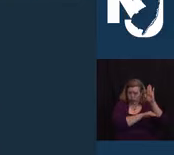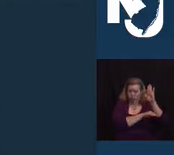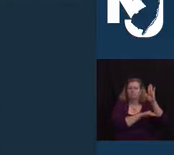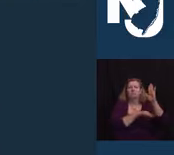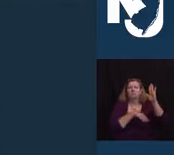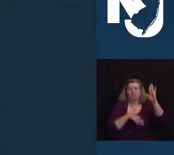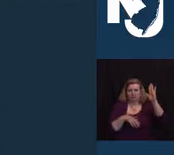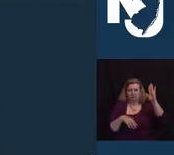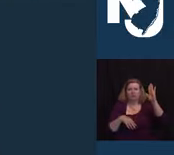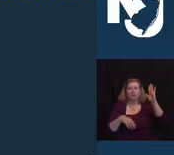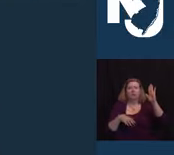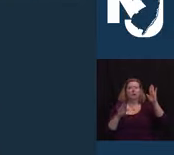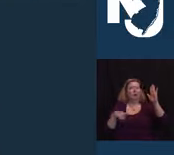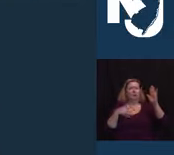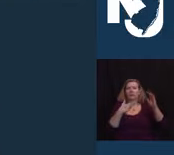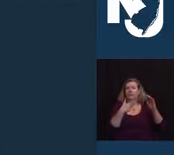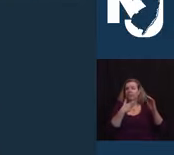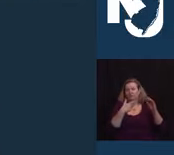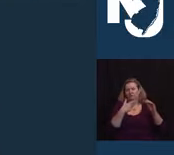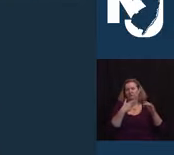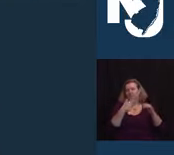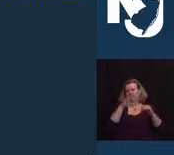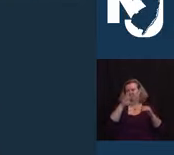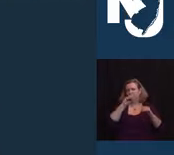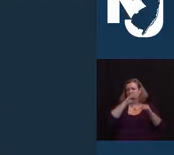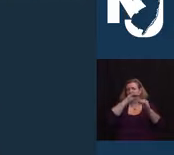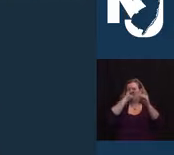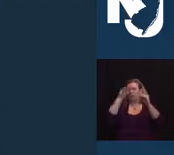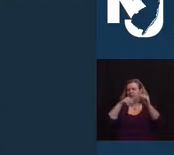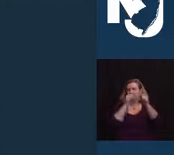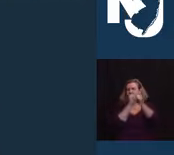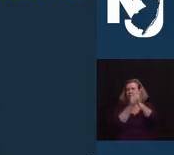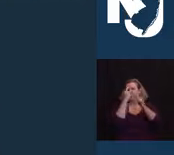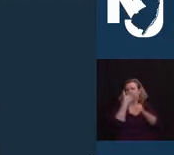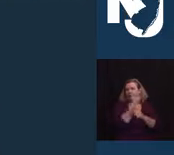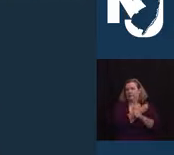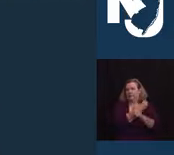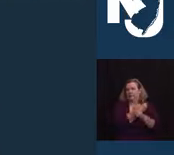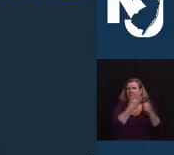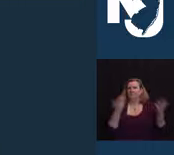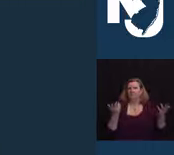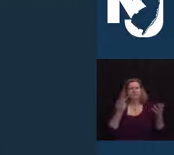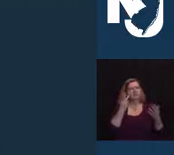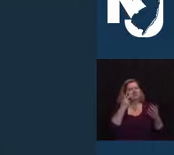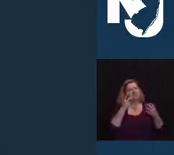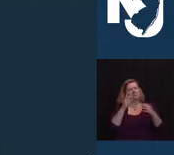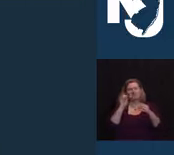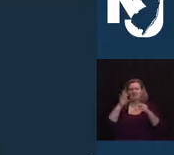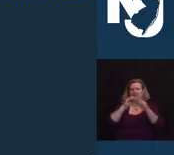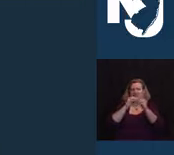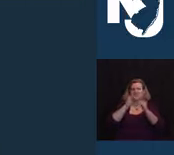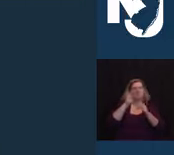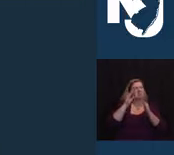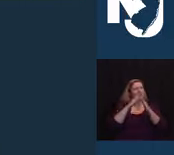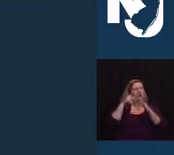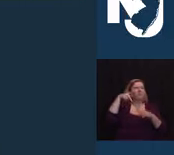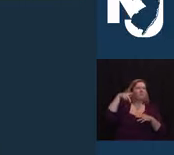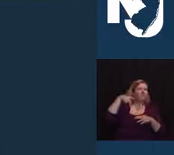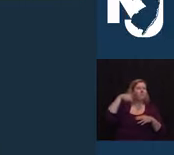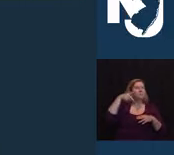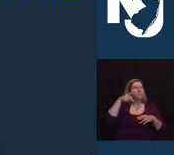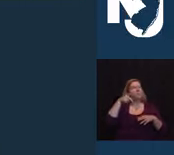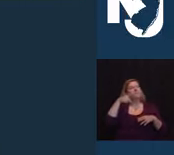to the Department of Health's data, and you can see right there where they are: Phillipsburg, Pemberton, Lakewood, Irvington, New Brunswick, East Orange,